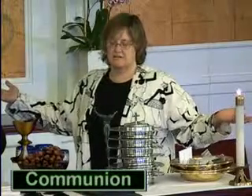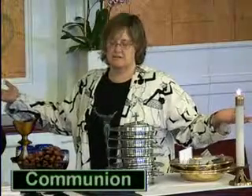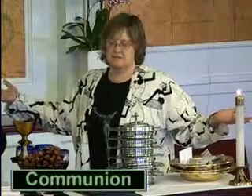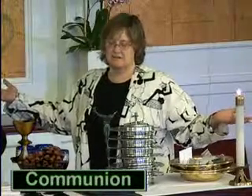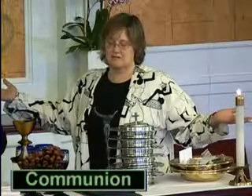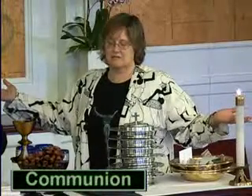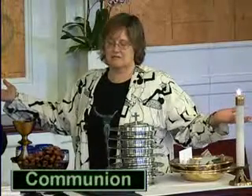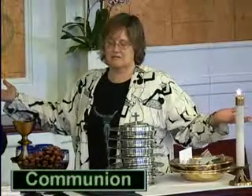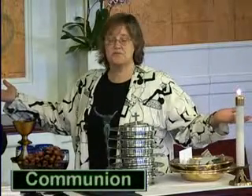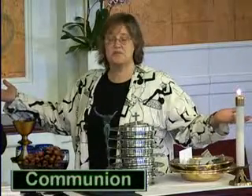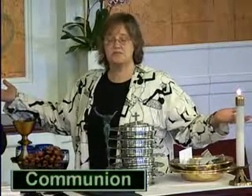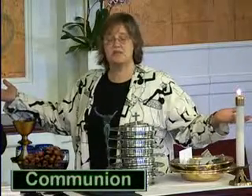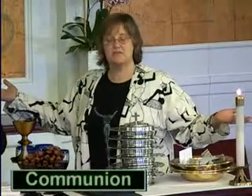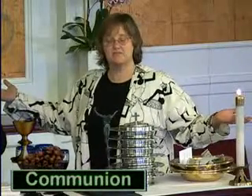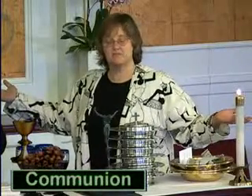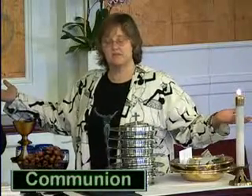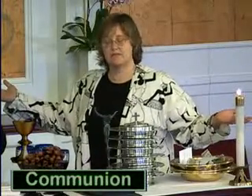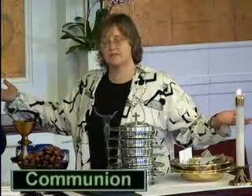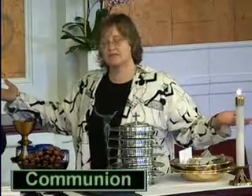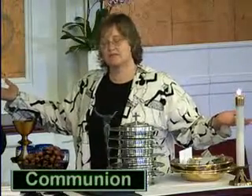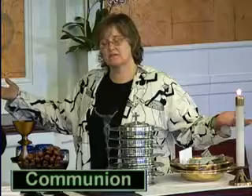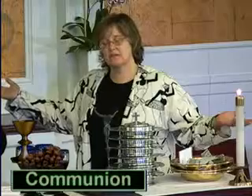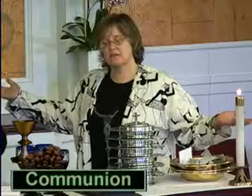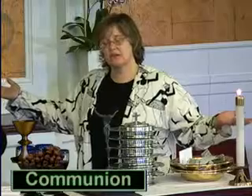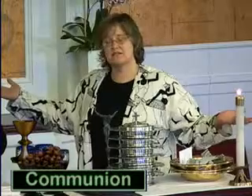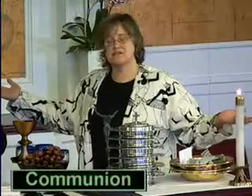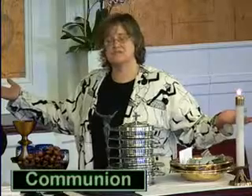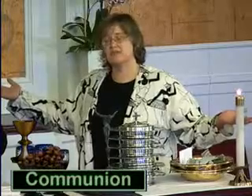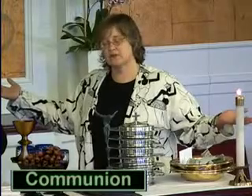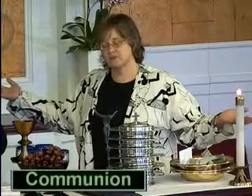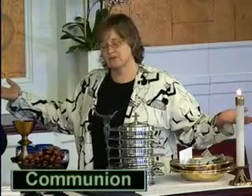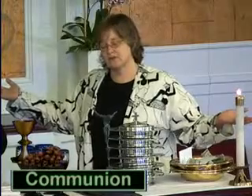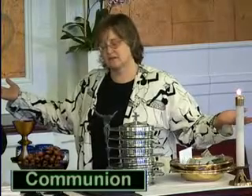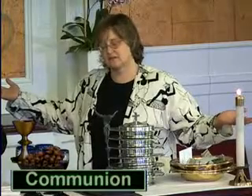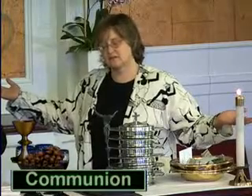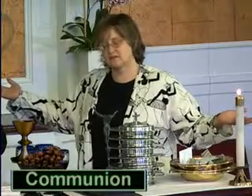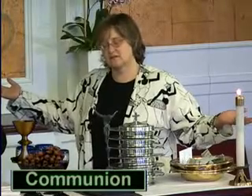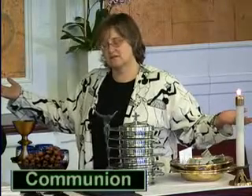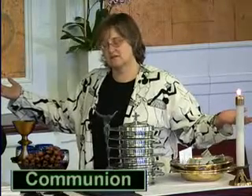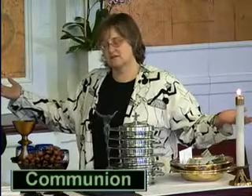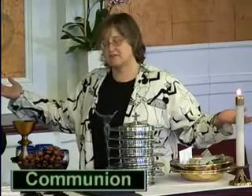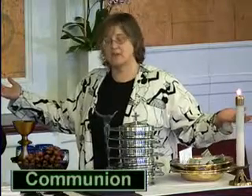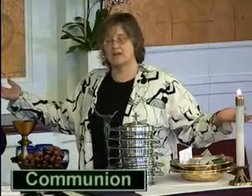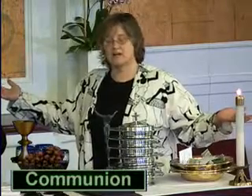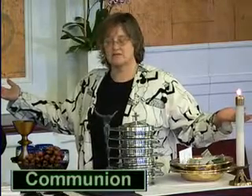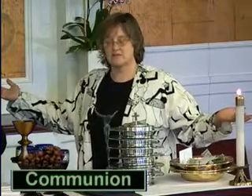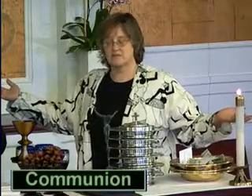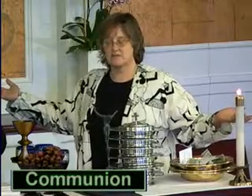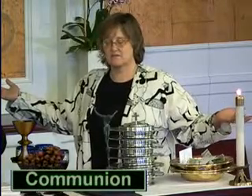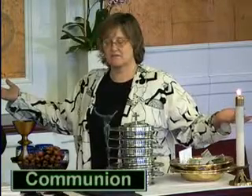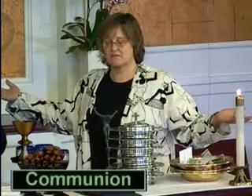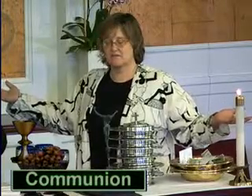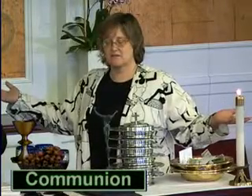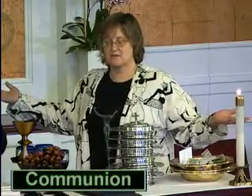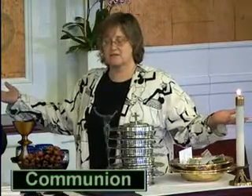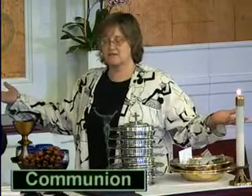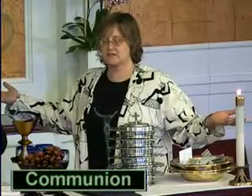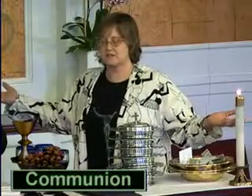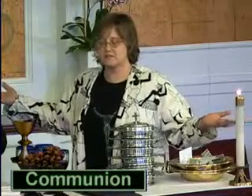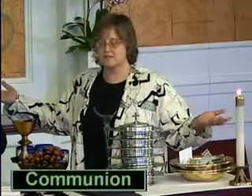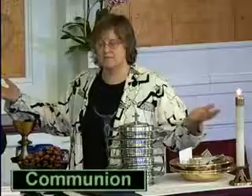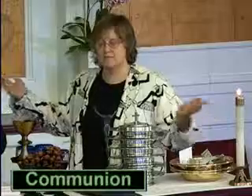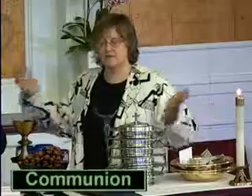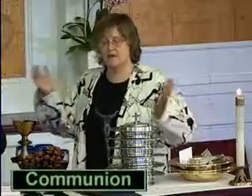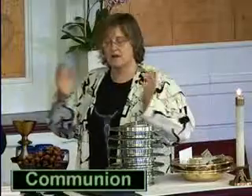prepared to receive and to give fully of our lives. In